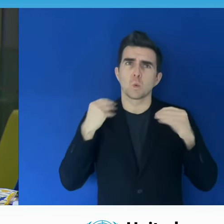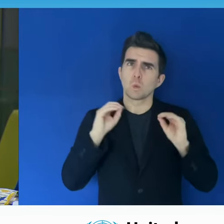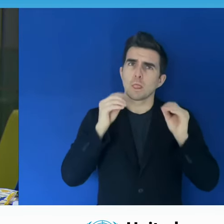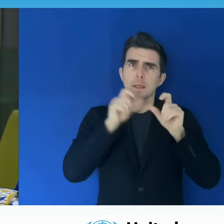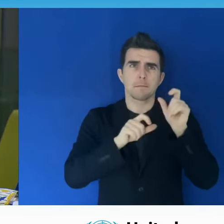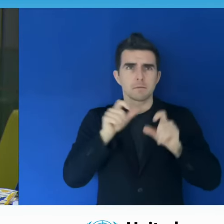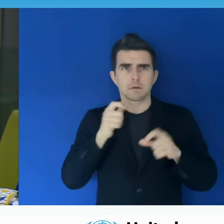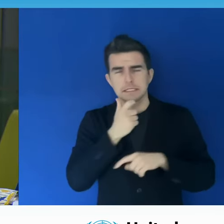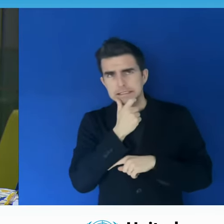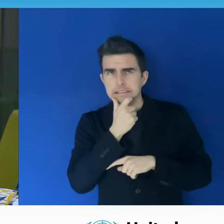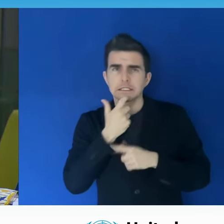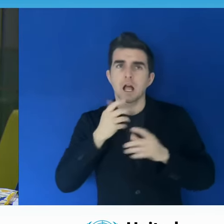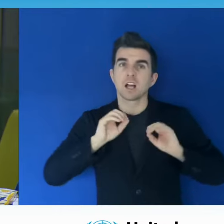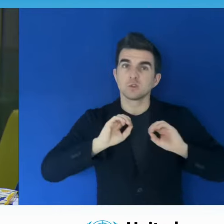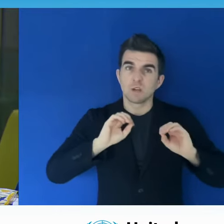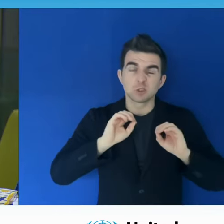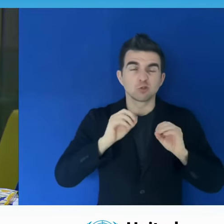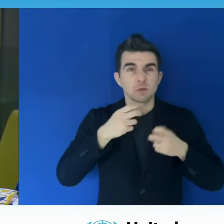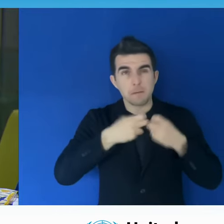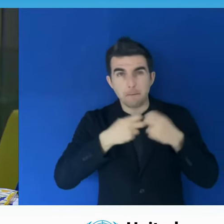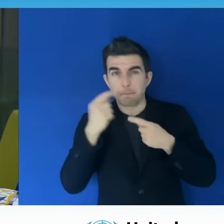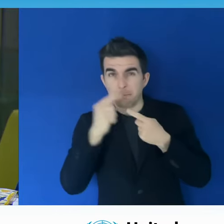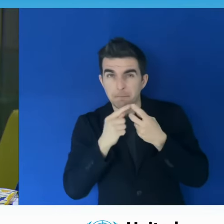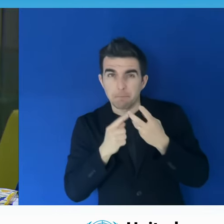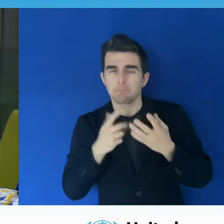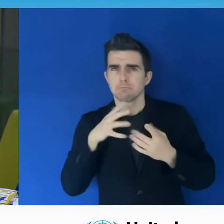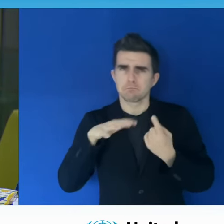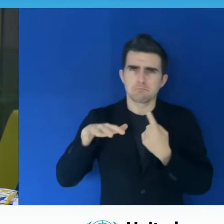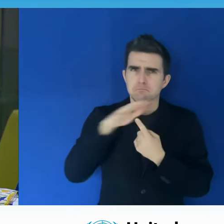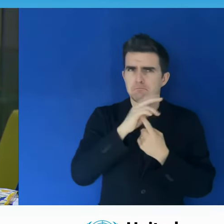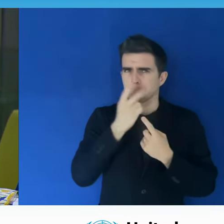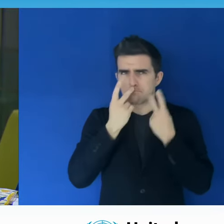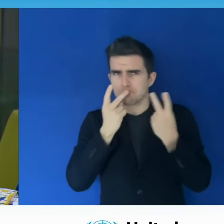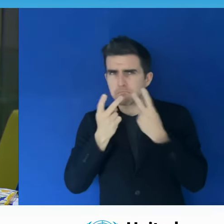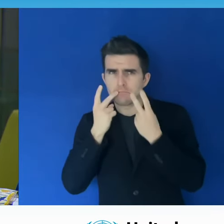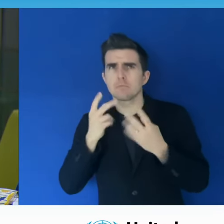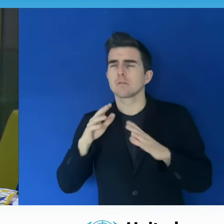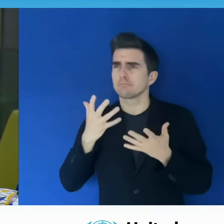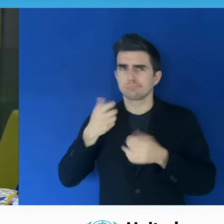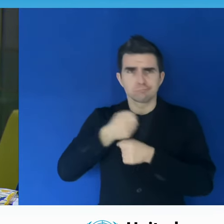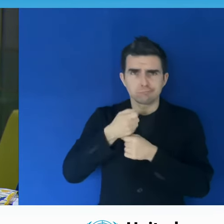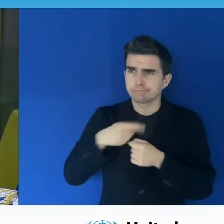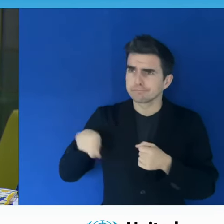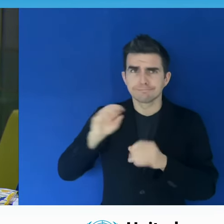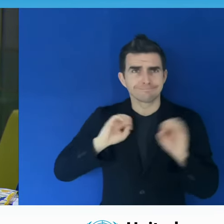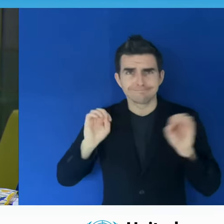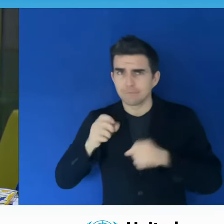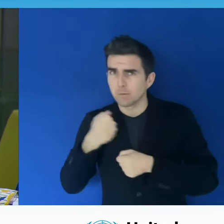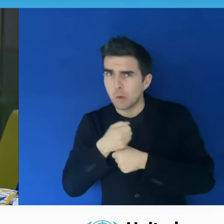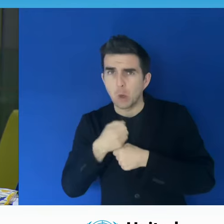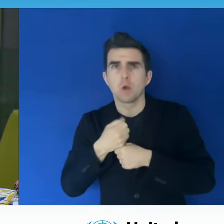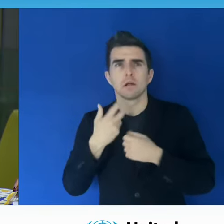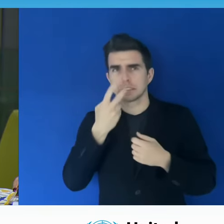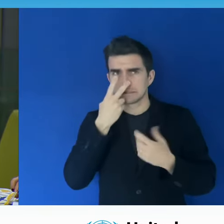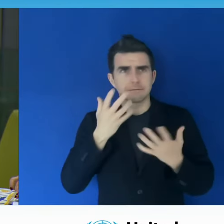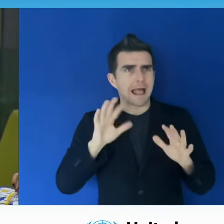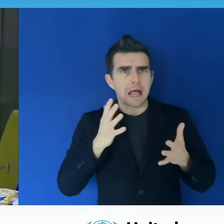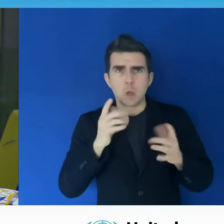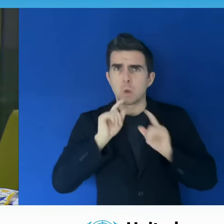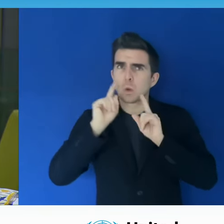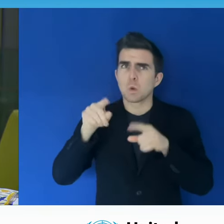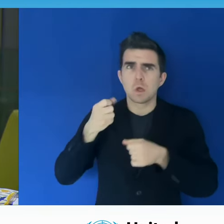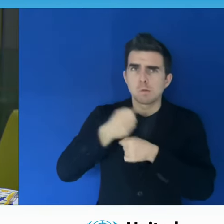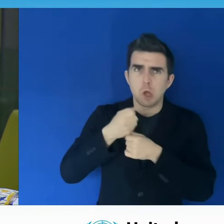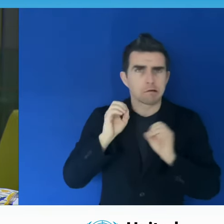unemployment and the lack of access to employment, which is 3.5 times greater for young people at the global level